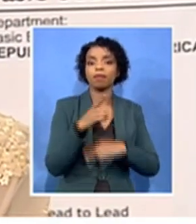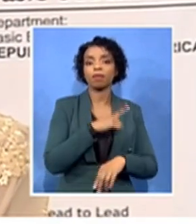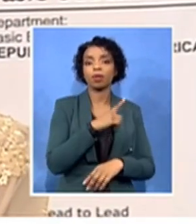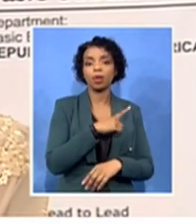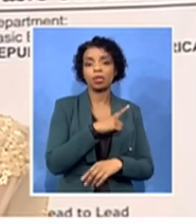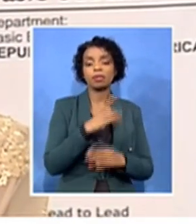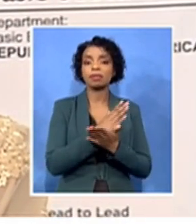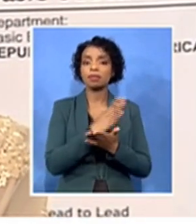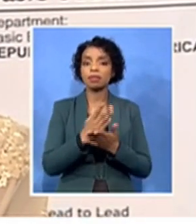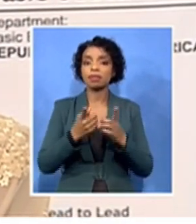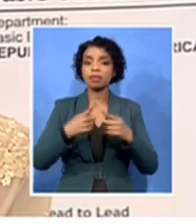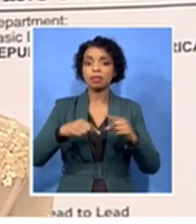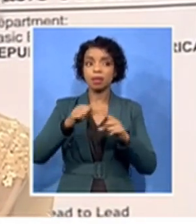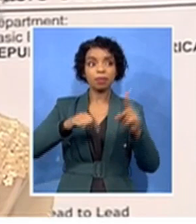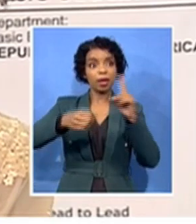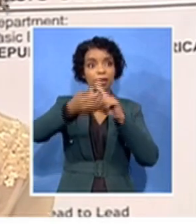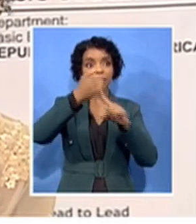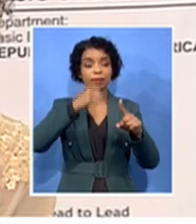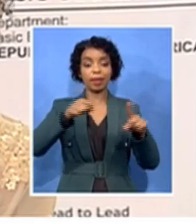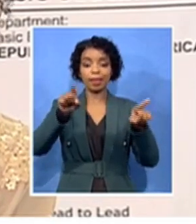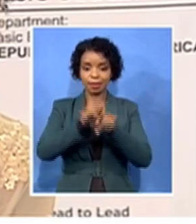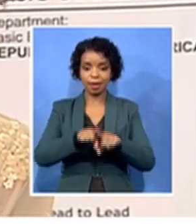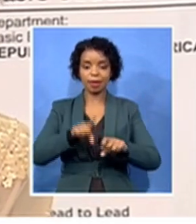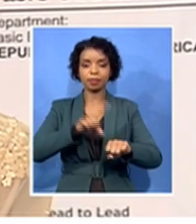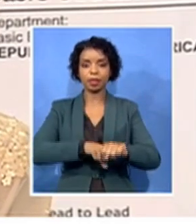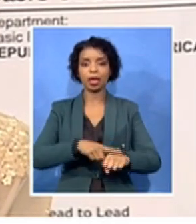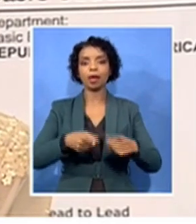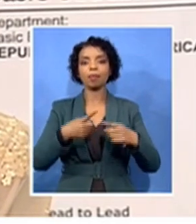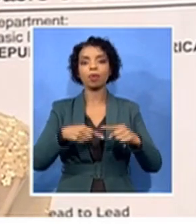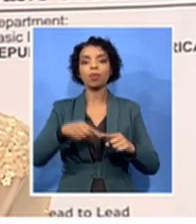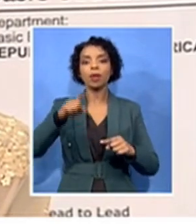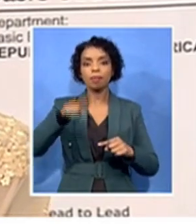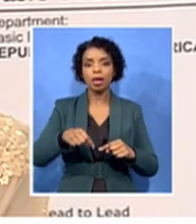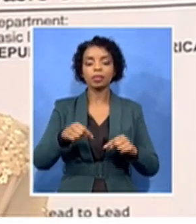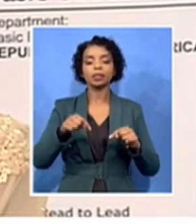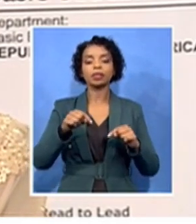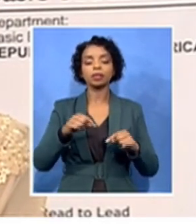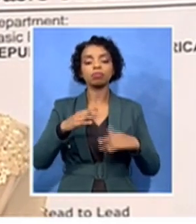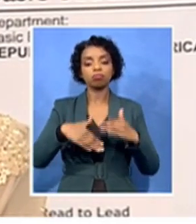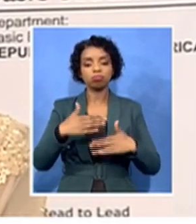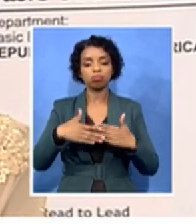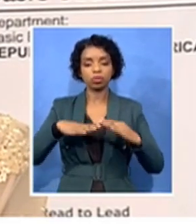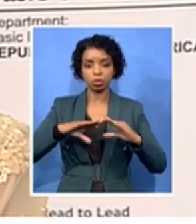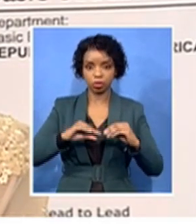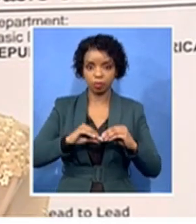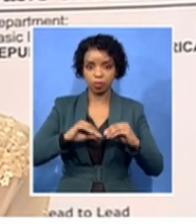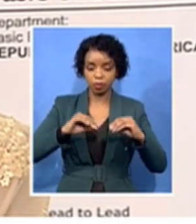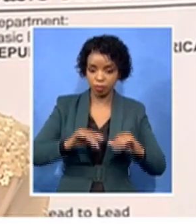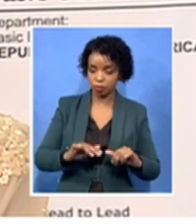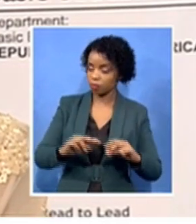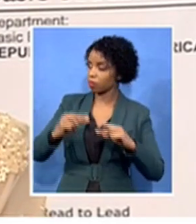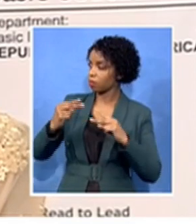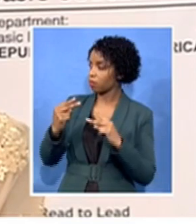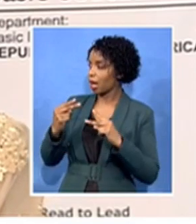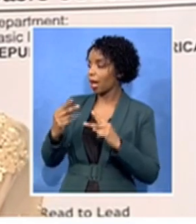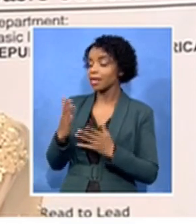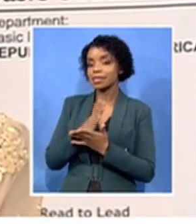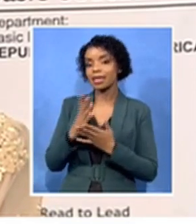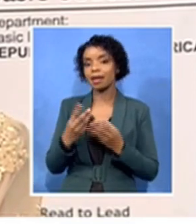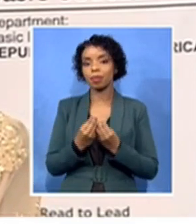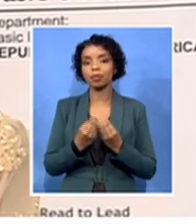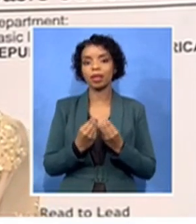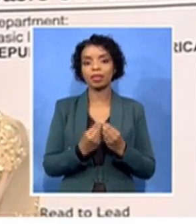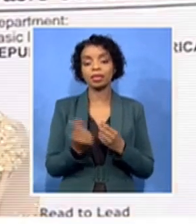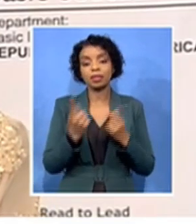must pause and reflect on some of the binding constraints that prevent us from keeping some of the brightest minds and young talents